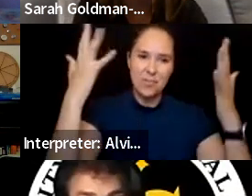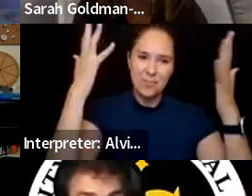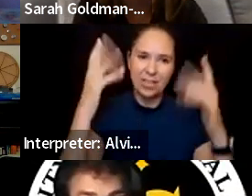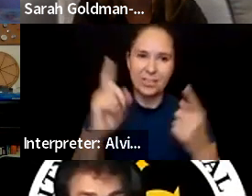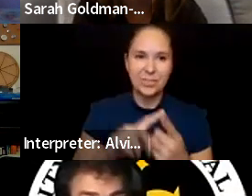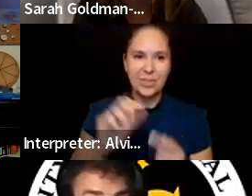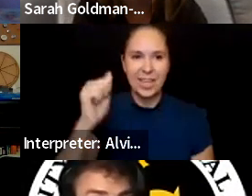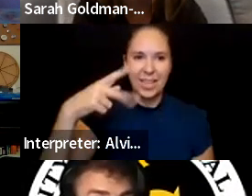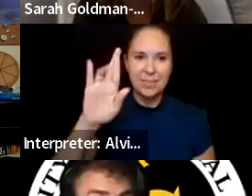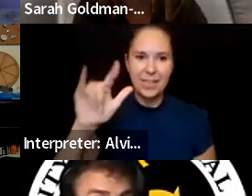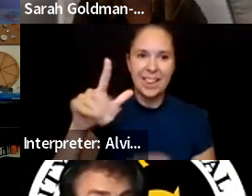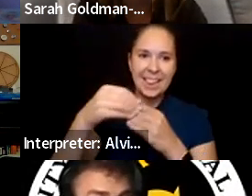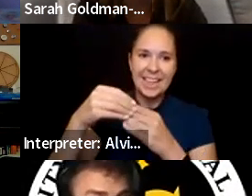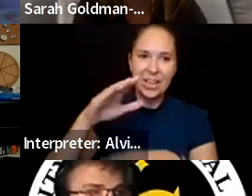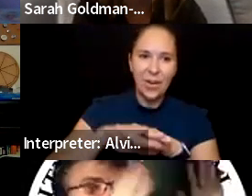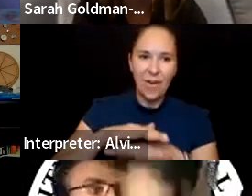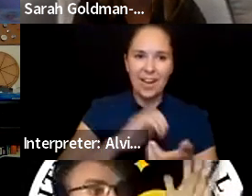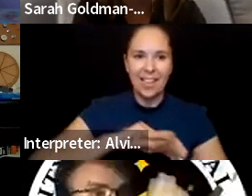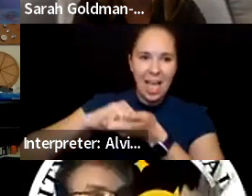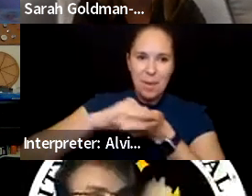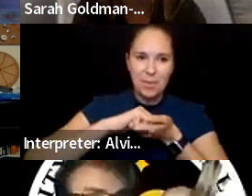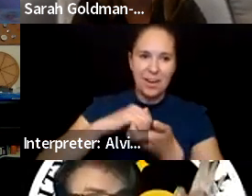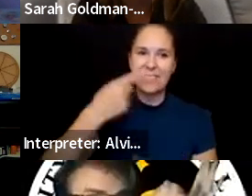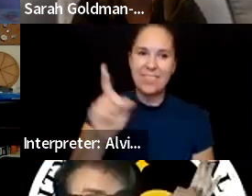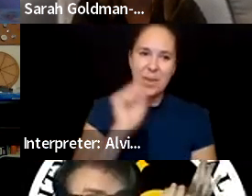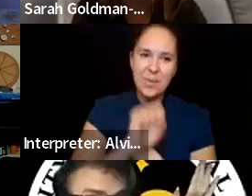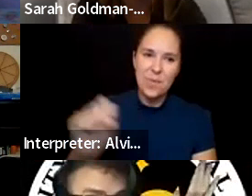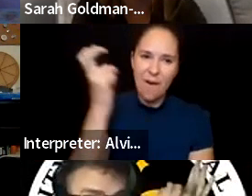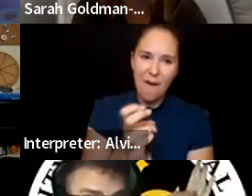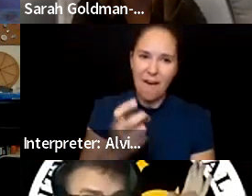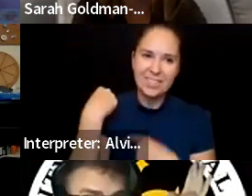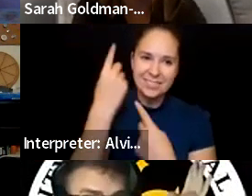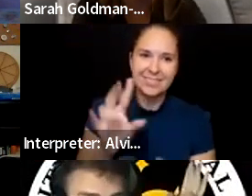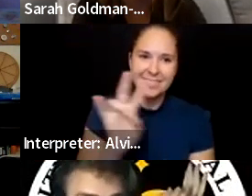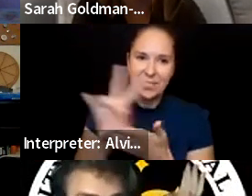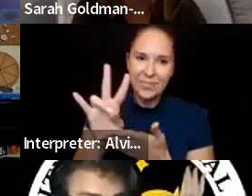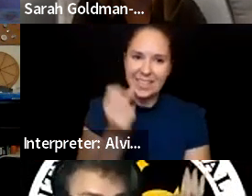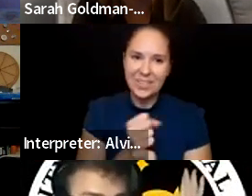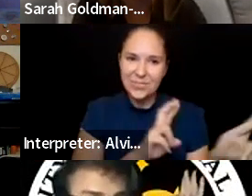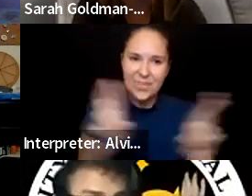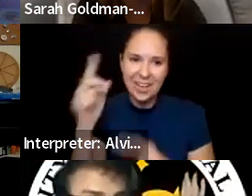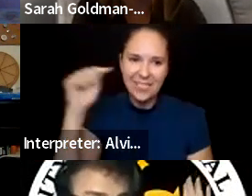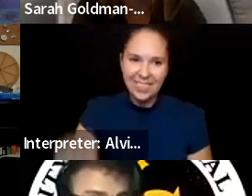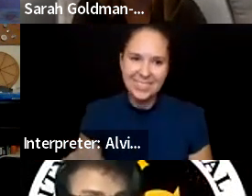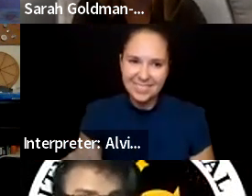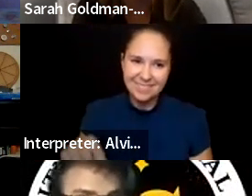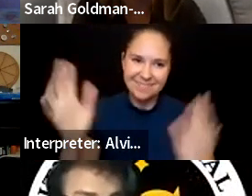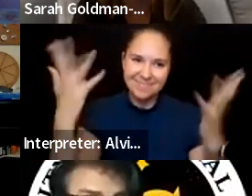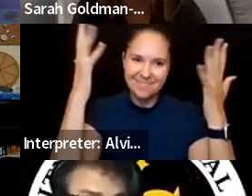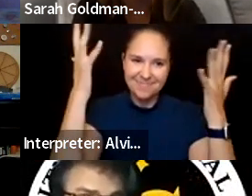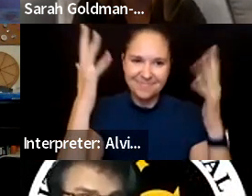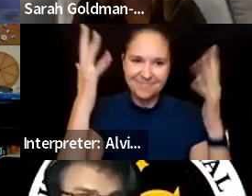to the April Lead On Collaborative. They've worked really hard over the last 7 weeks to get ready for this. And